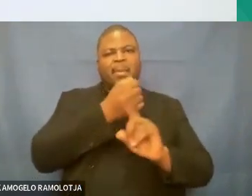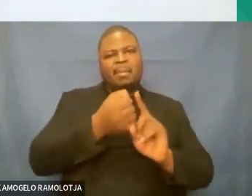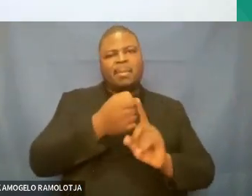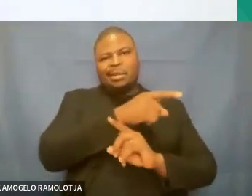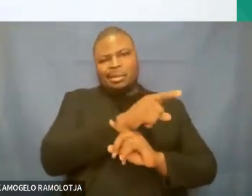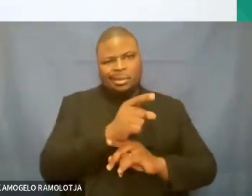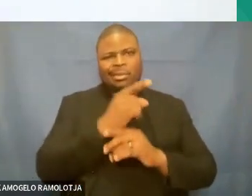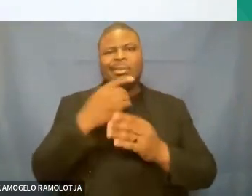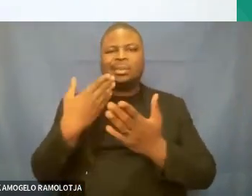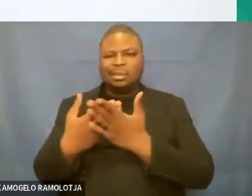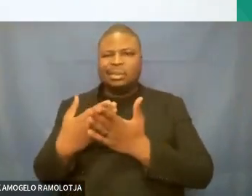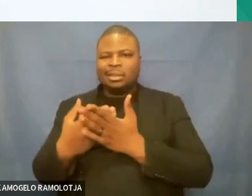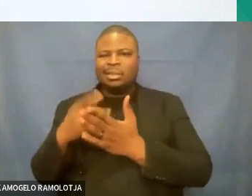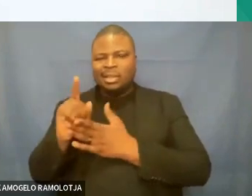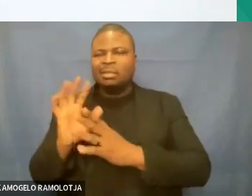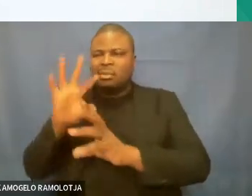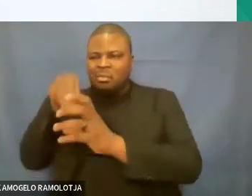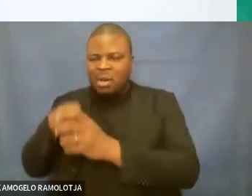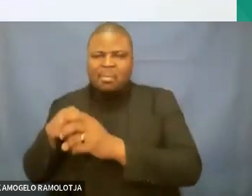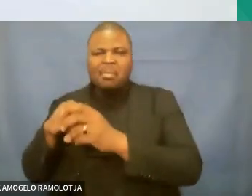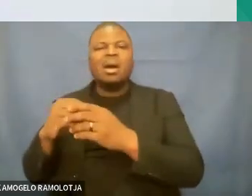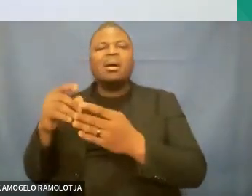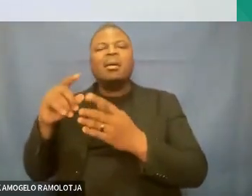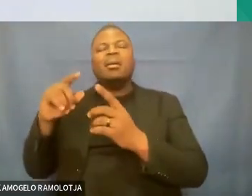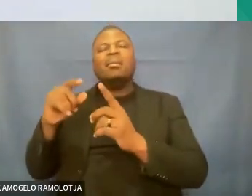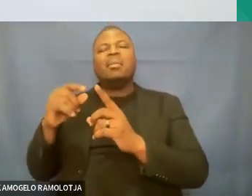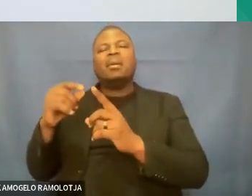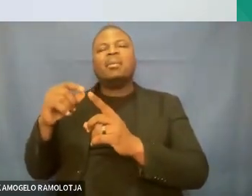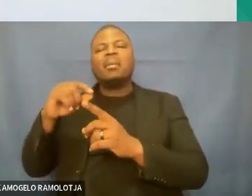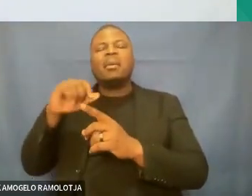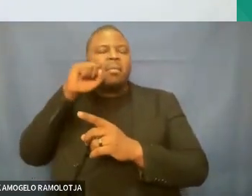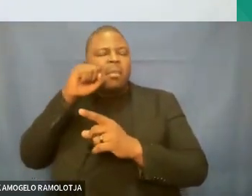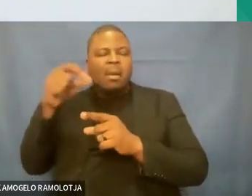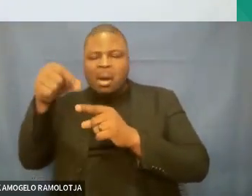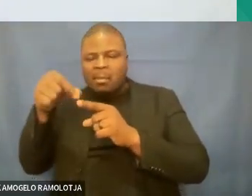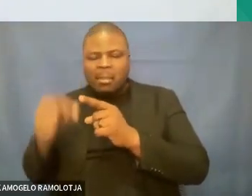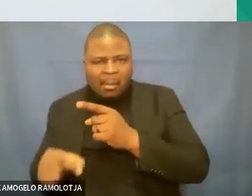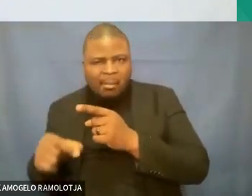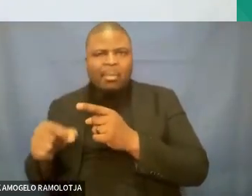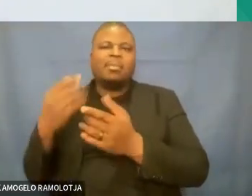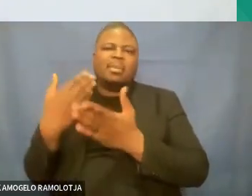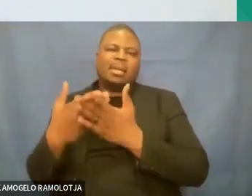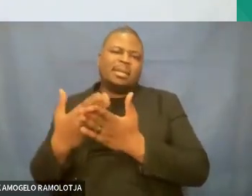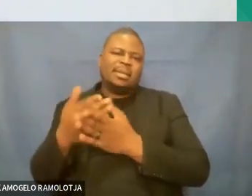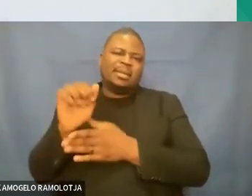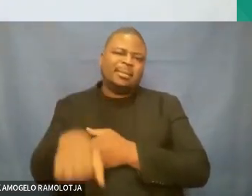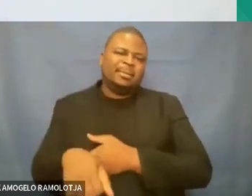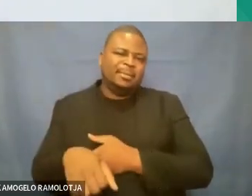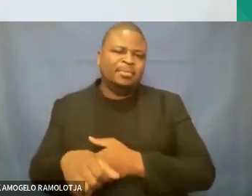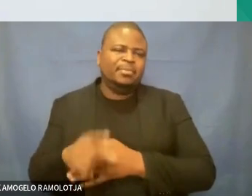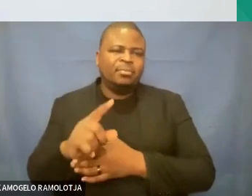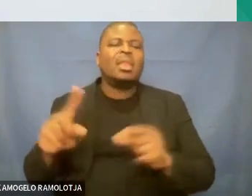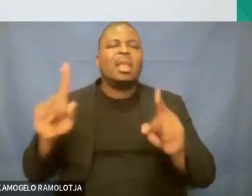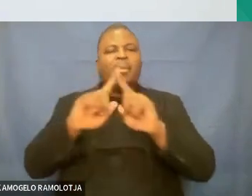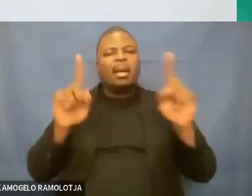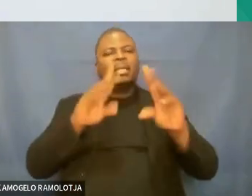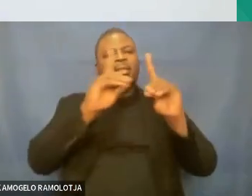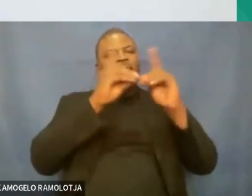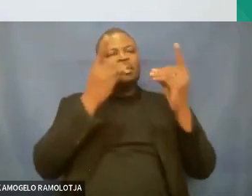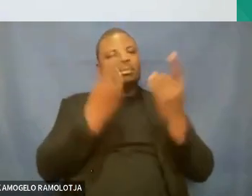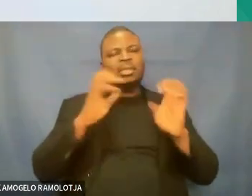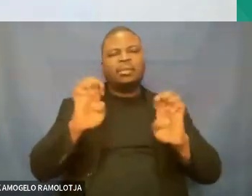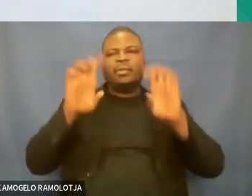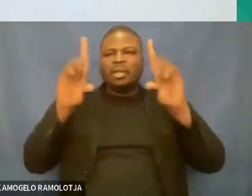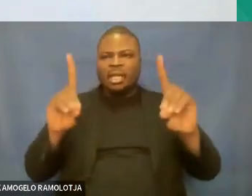in circumcision rituals? And then there's also another question from Julian. What has the contribution been from the Department of Education